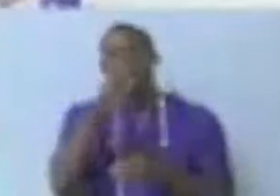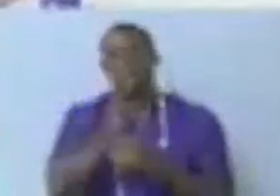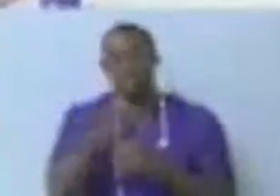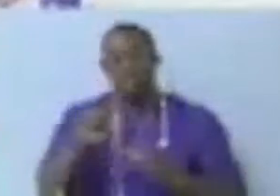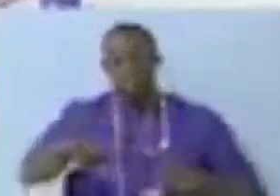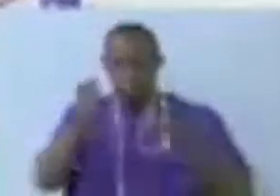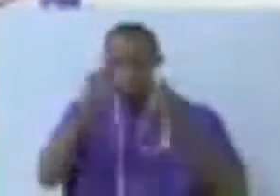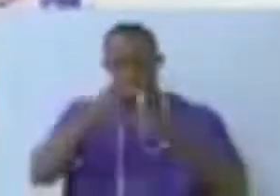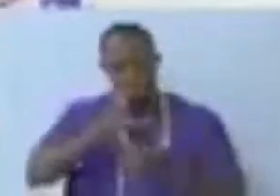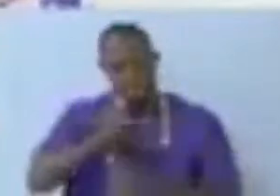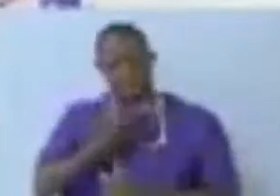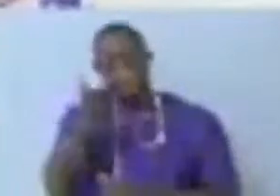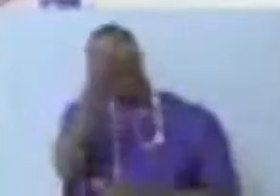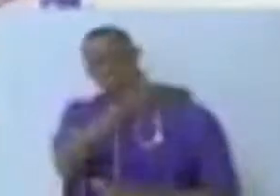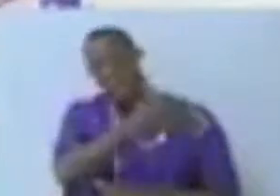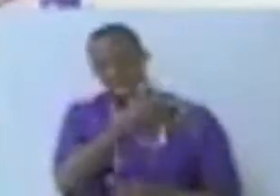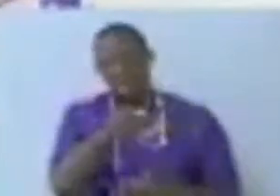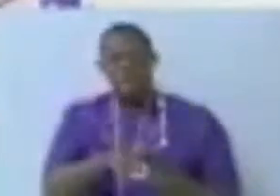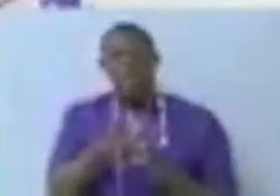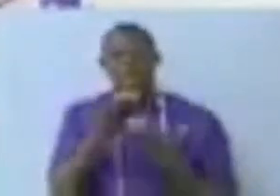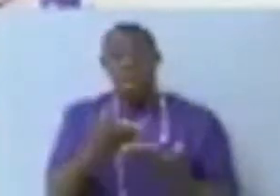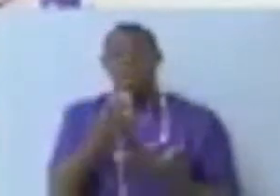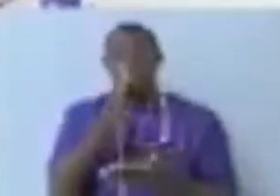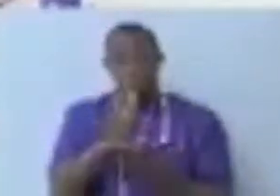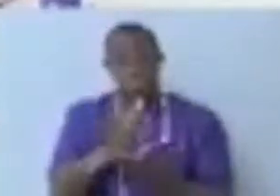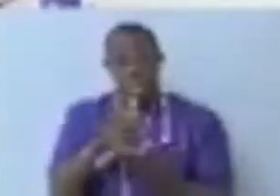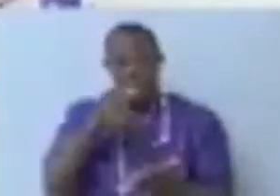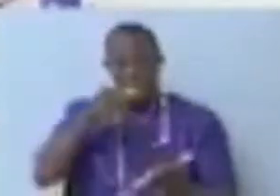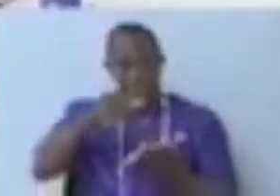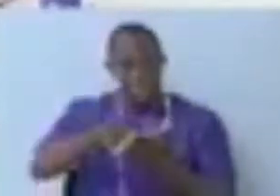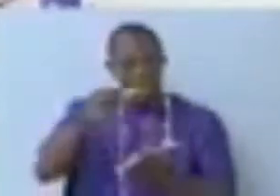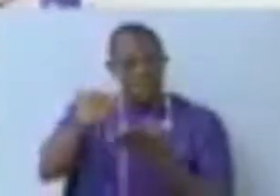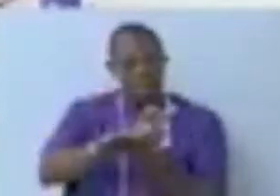there? The warrant is addressed to the sheriff of the Gambia. The